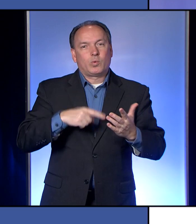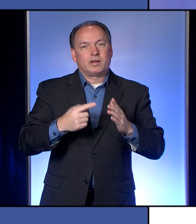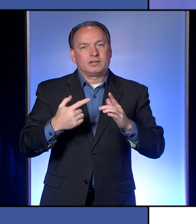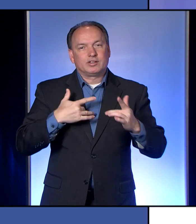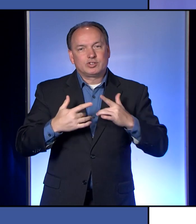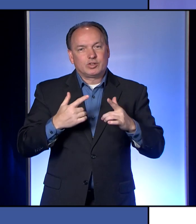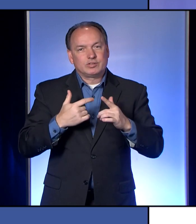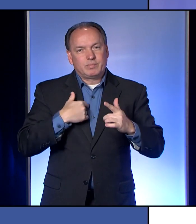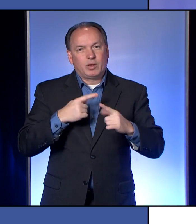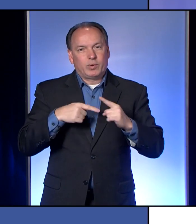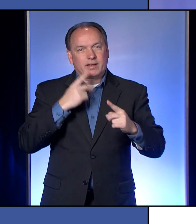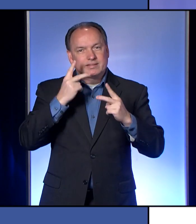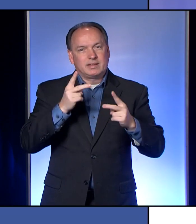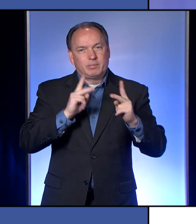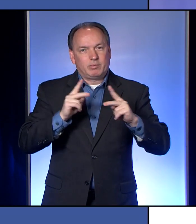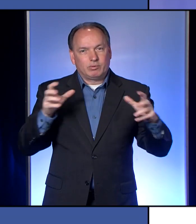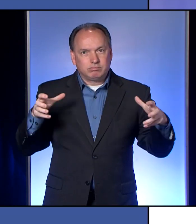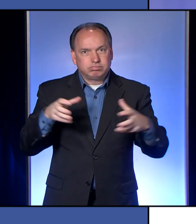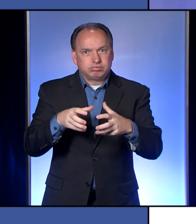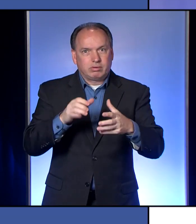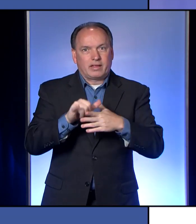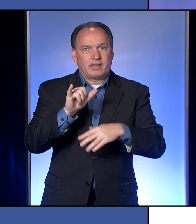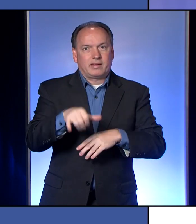me when those people gather like that.